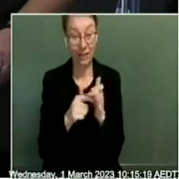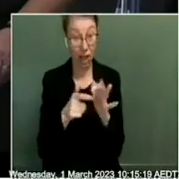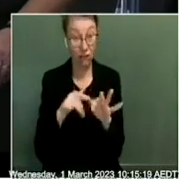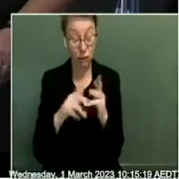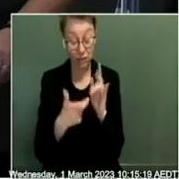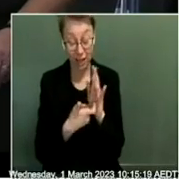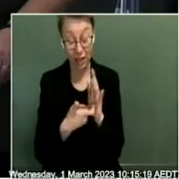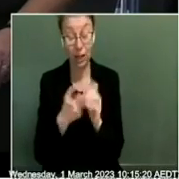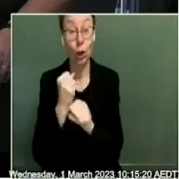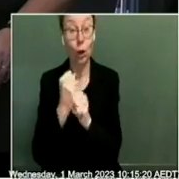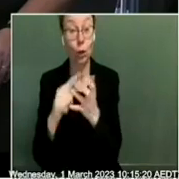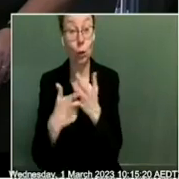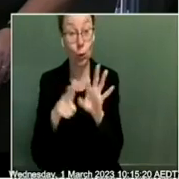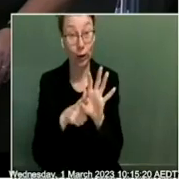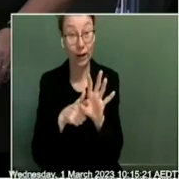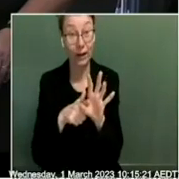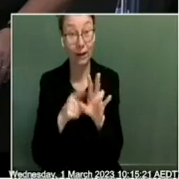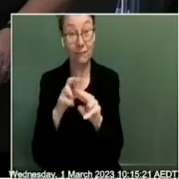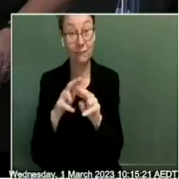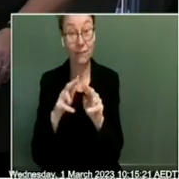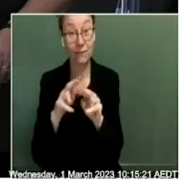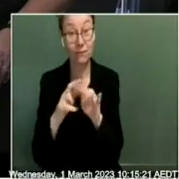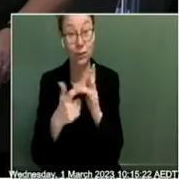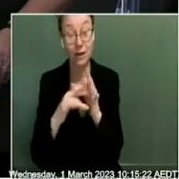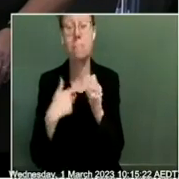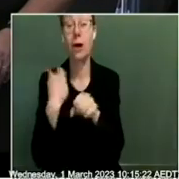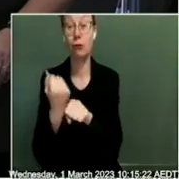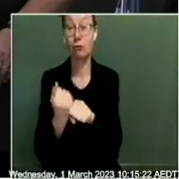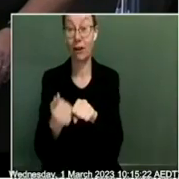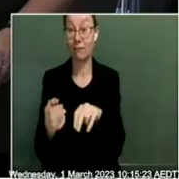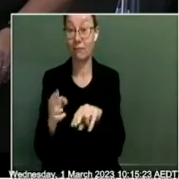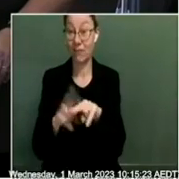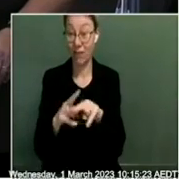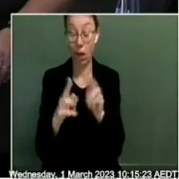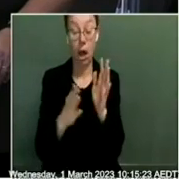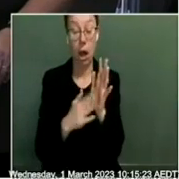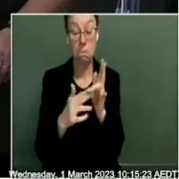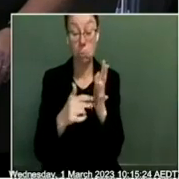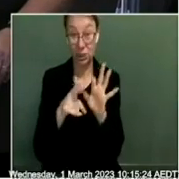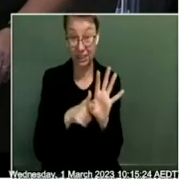my grandfather Monty Foster, my uncle Ronnie